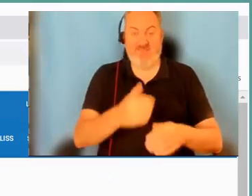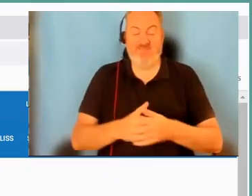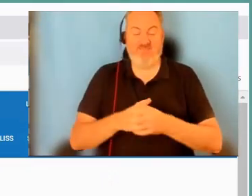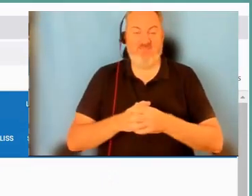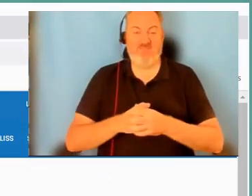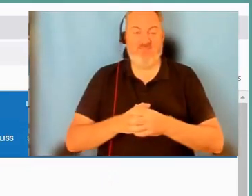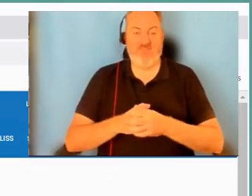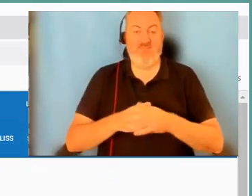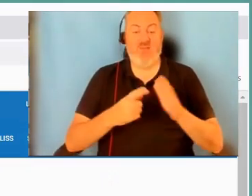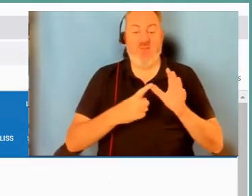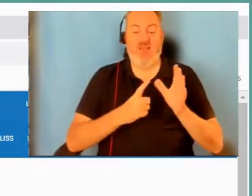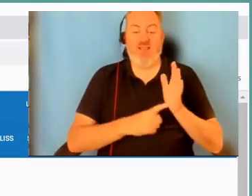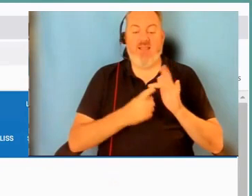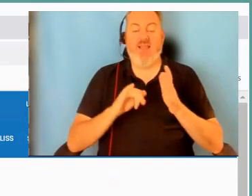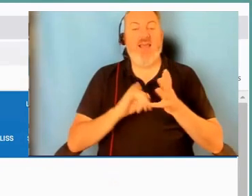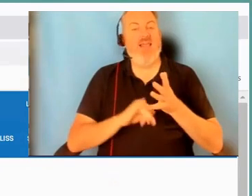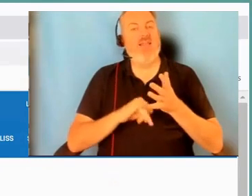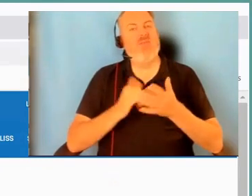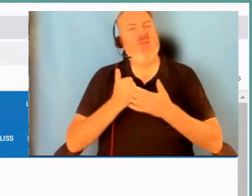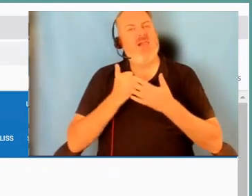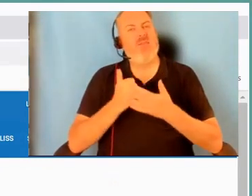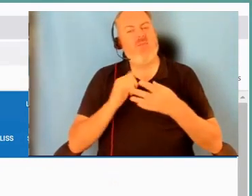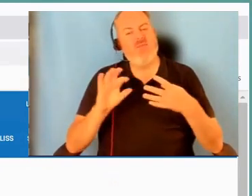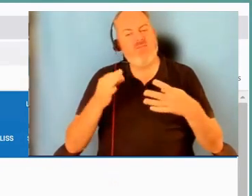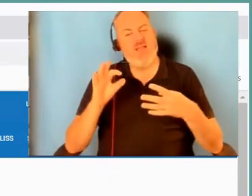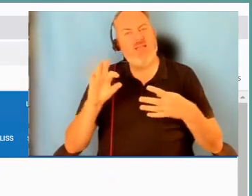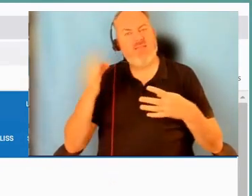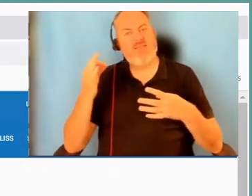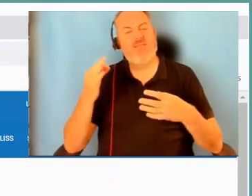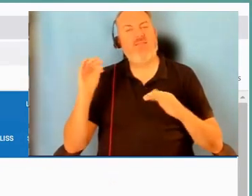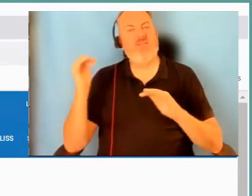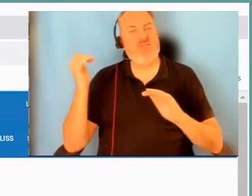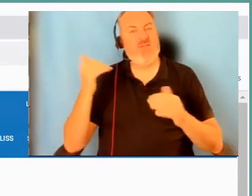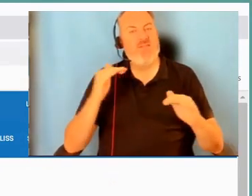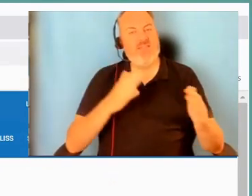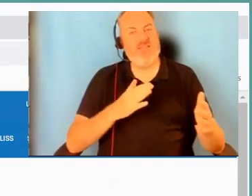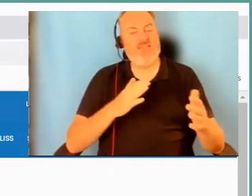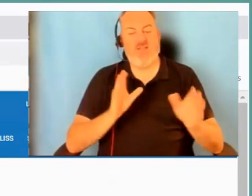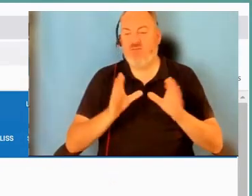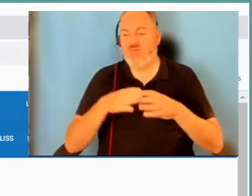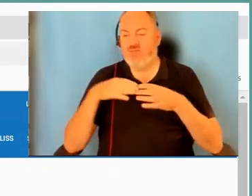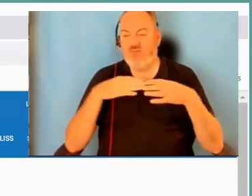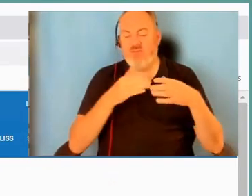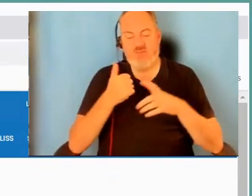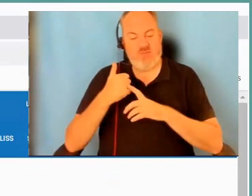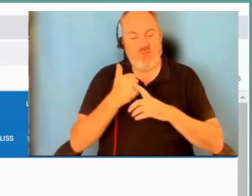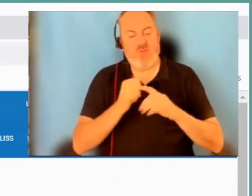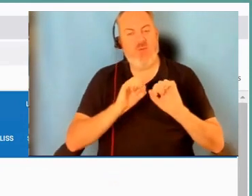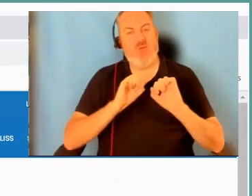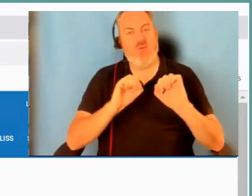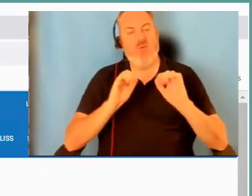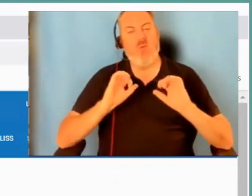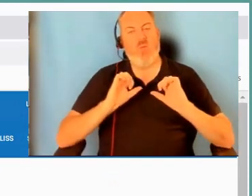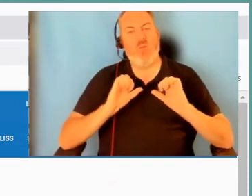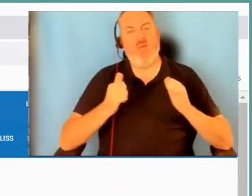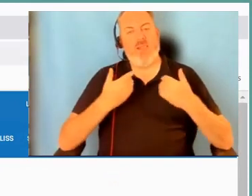So Alice helps you to find services, groups, and activities for health and wellbeing across Scotland. So I'm going to